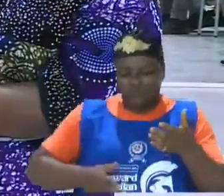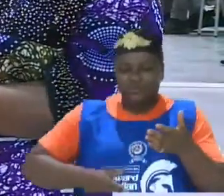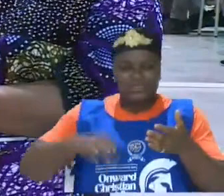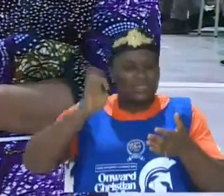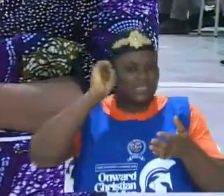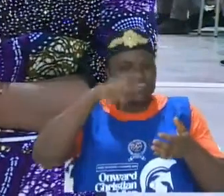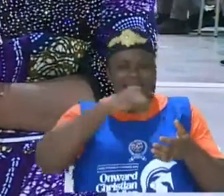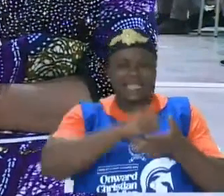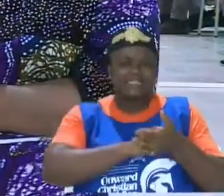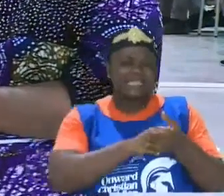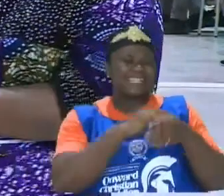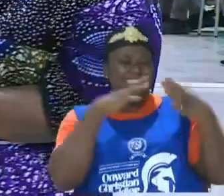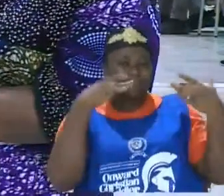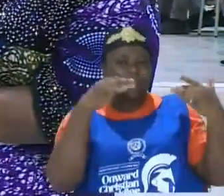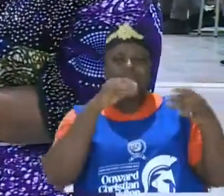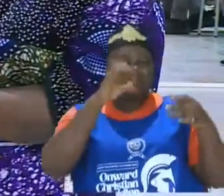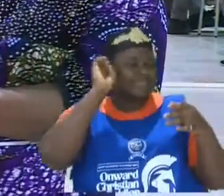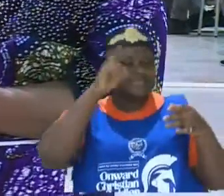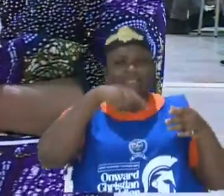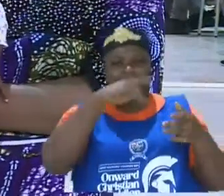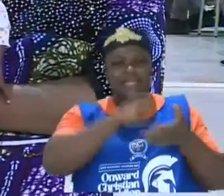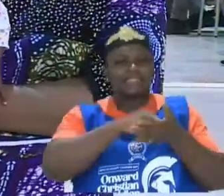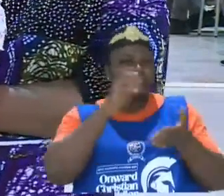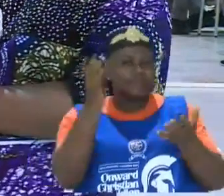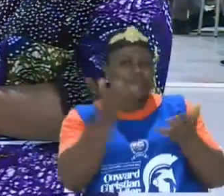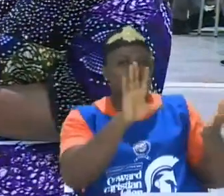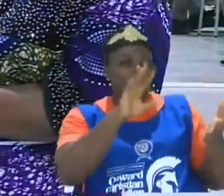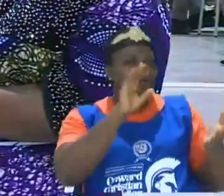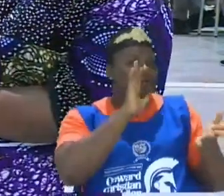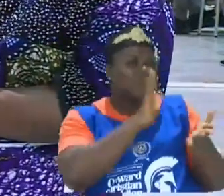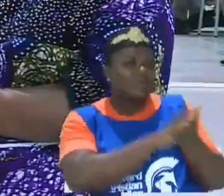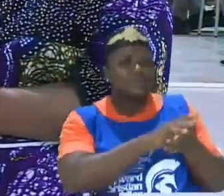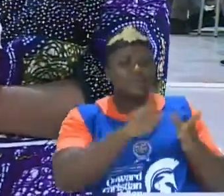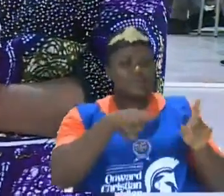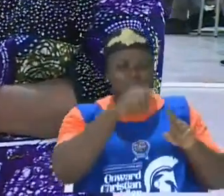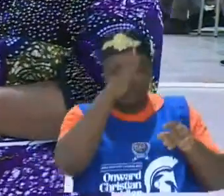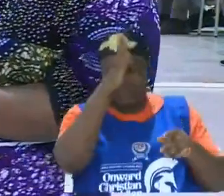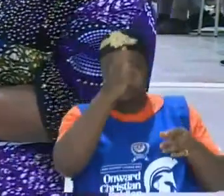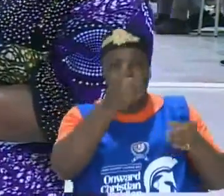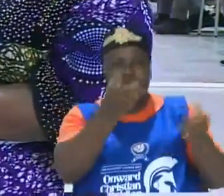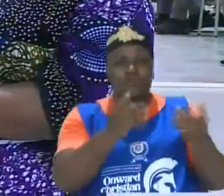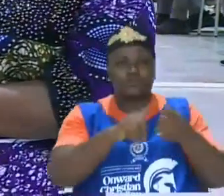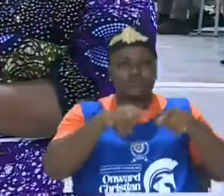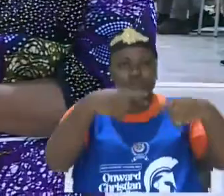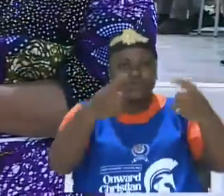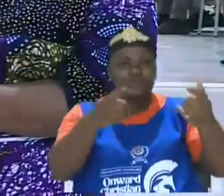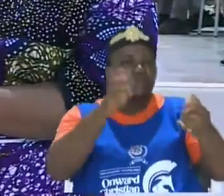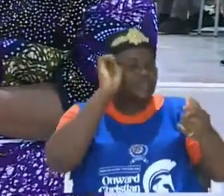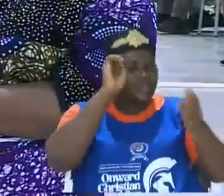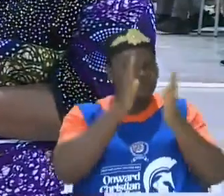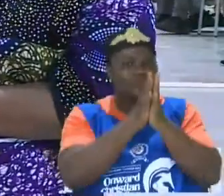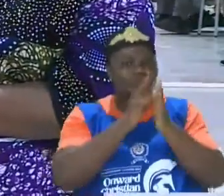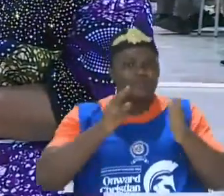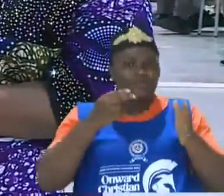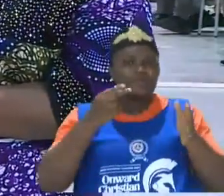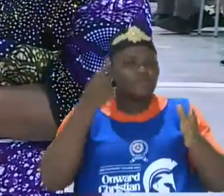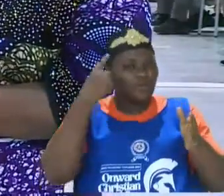wife. So the morning he was to go, he prayed for us. Now this journey of 17